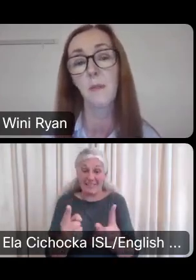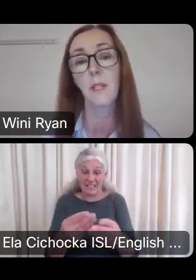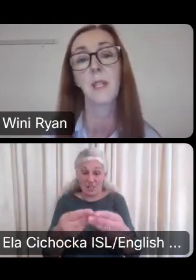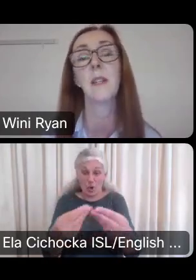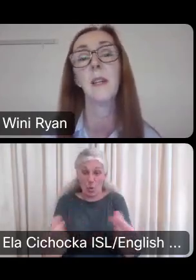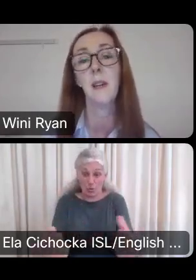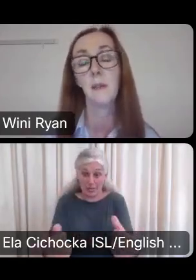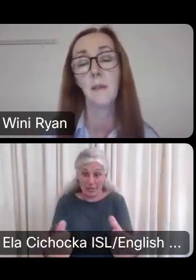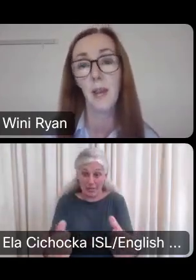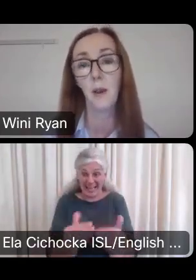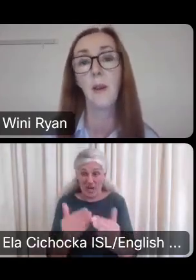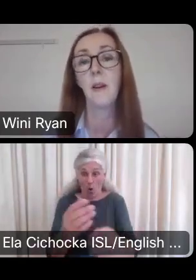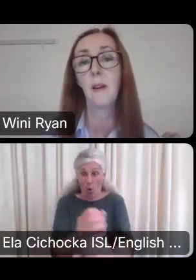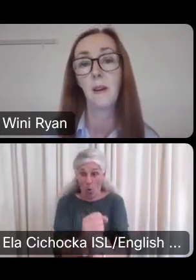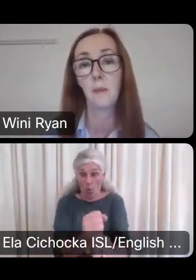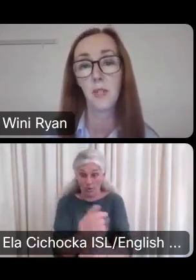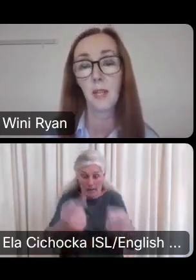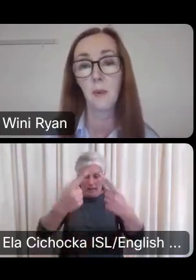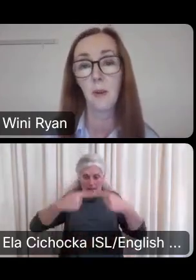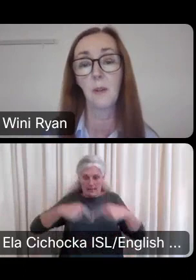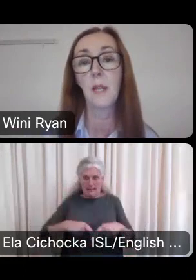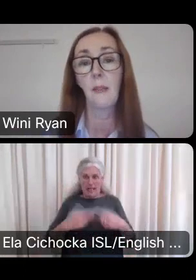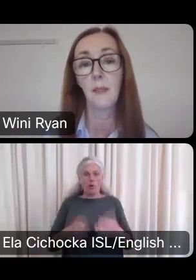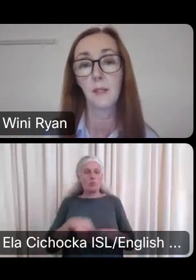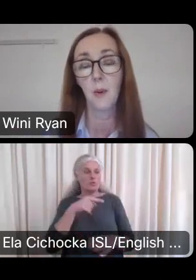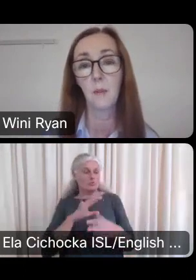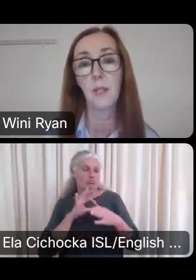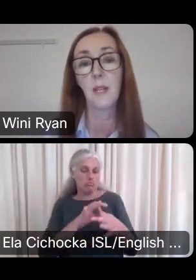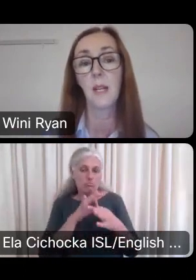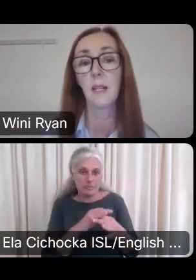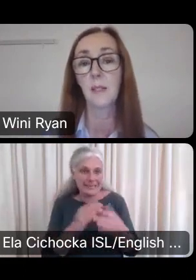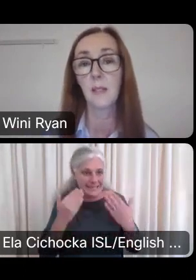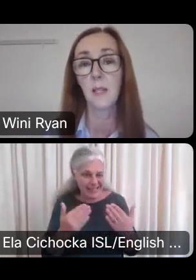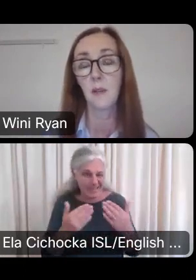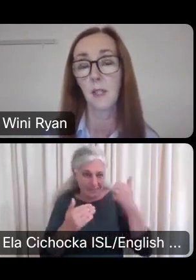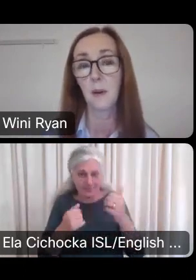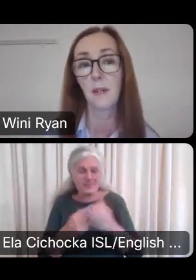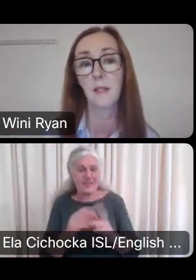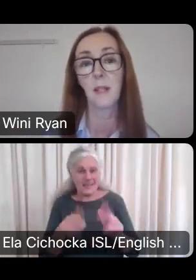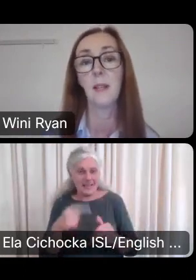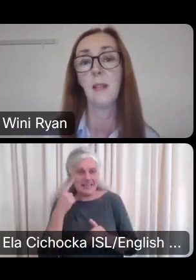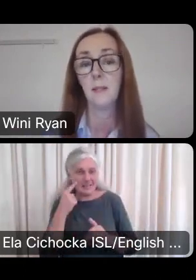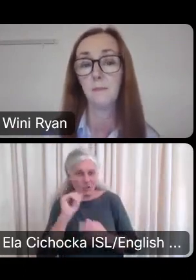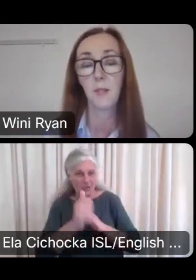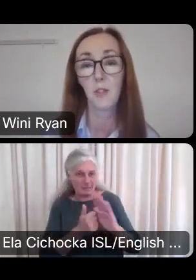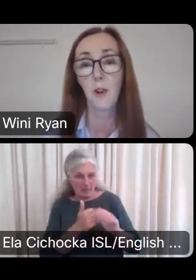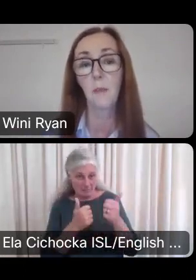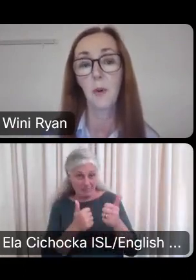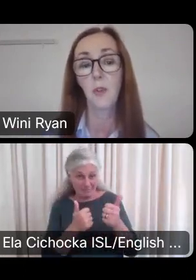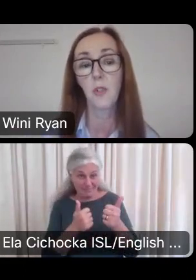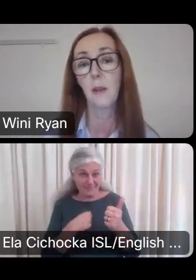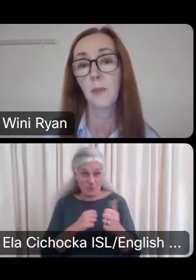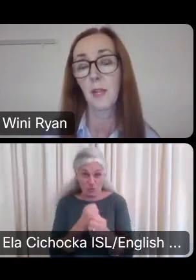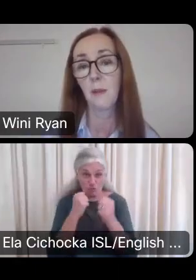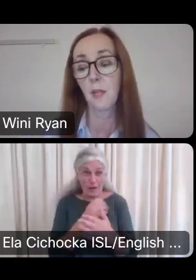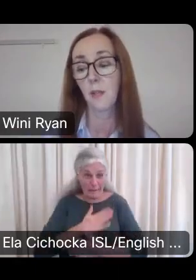in the conversation. For now, I'm staying with you in this moment. I can see you're experiencing a strong